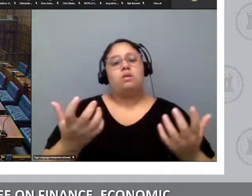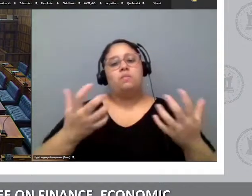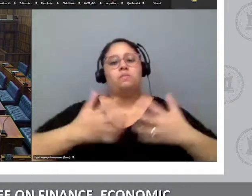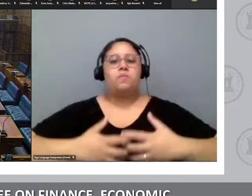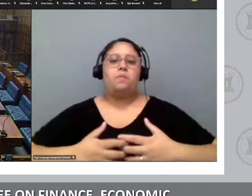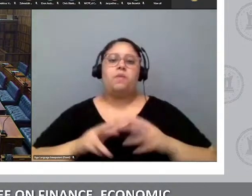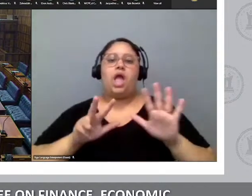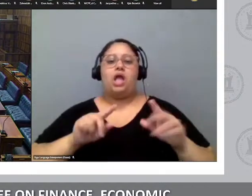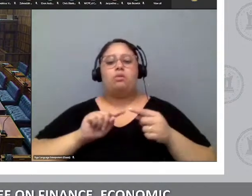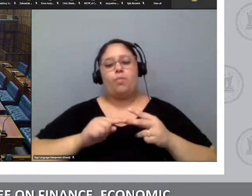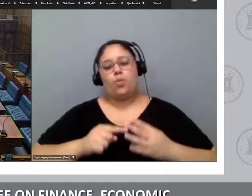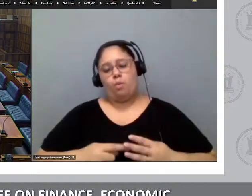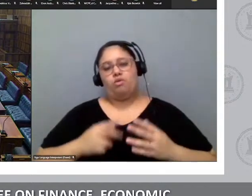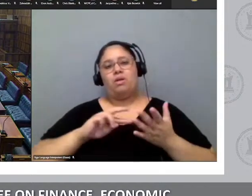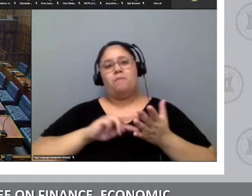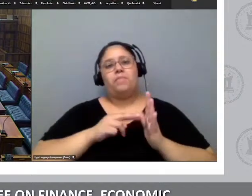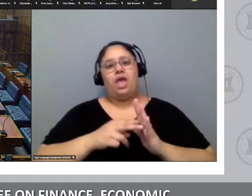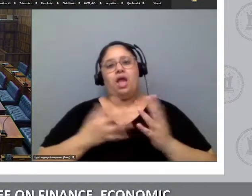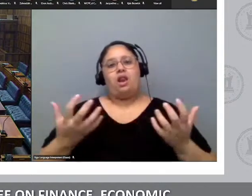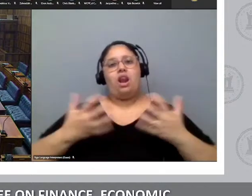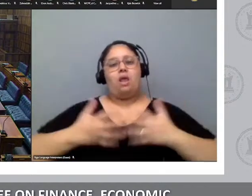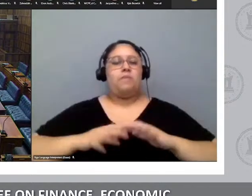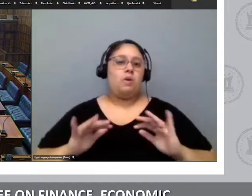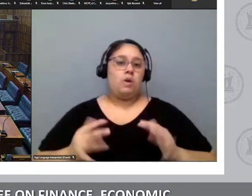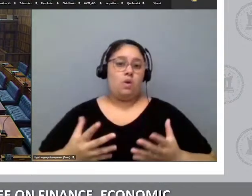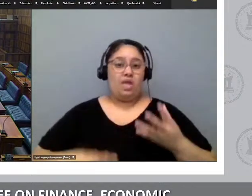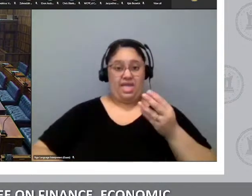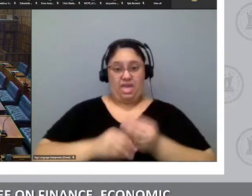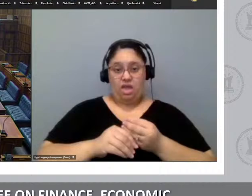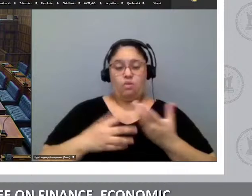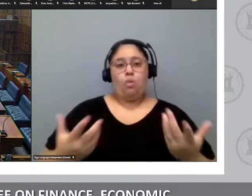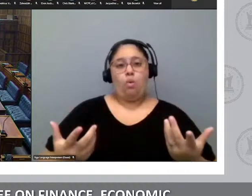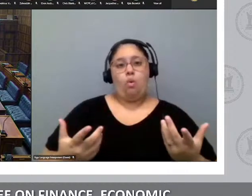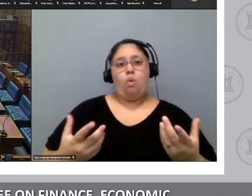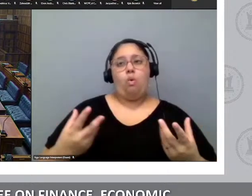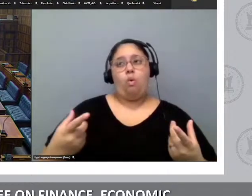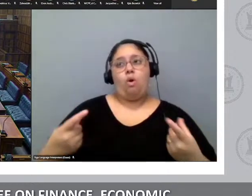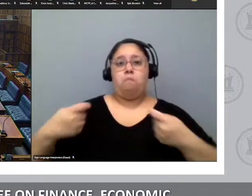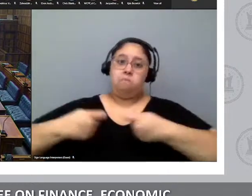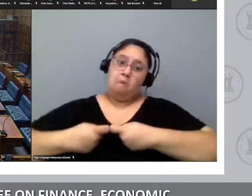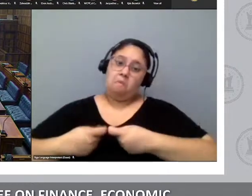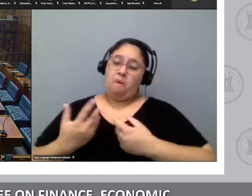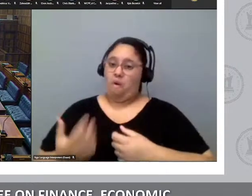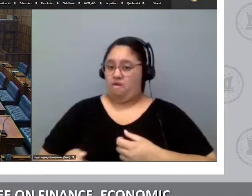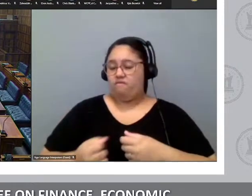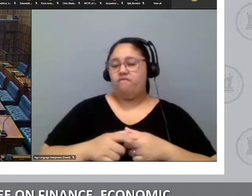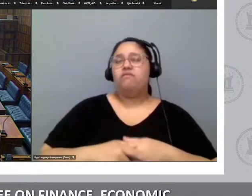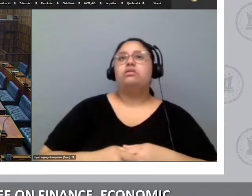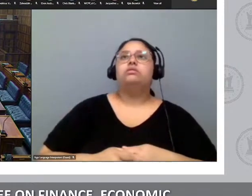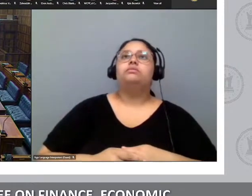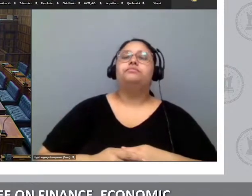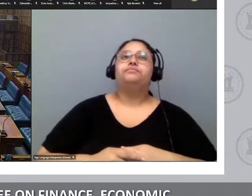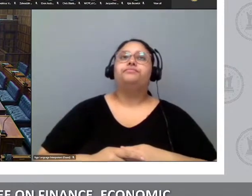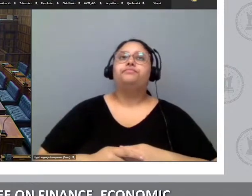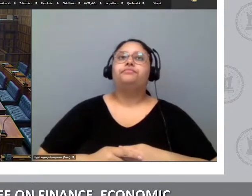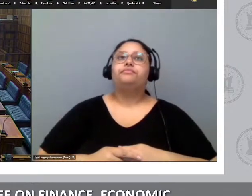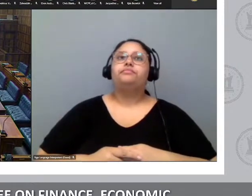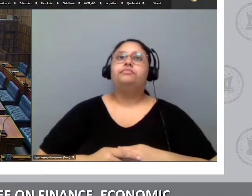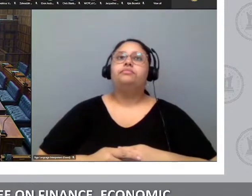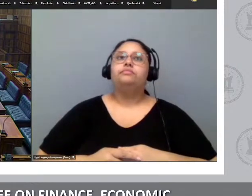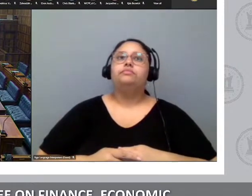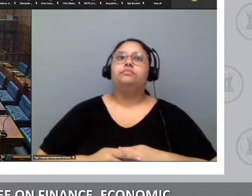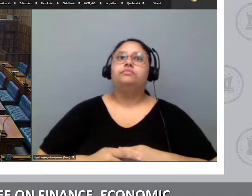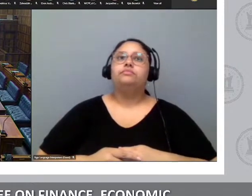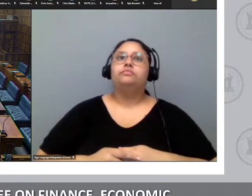AO plan what does it add or um what does it complement then um what does what